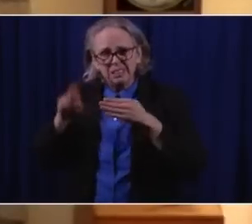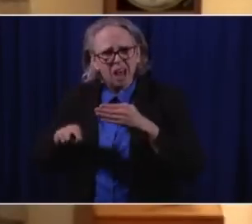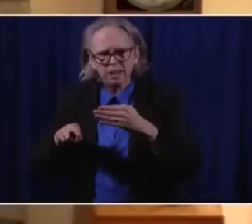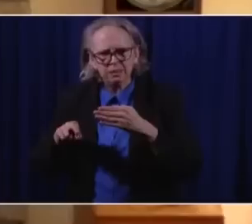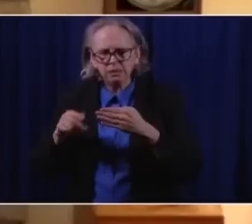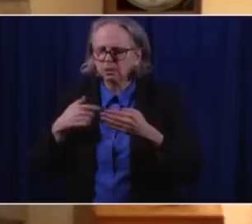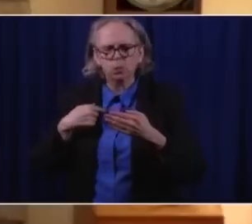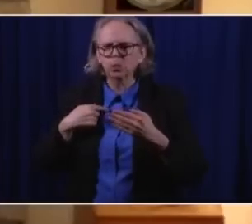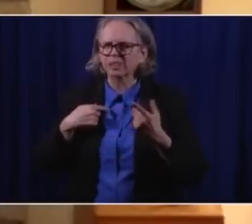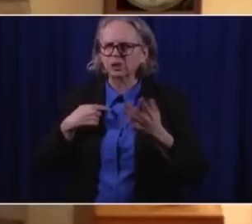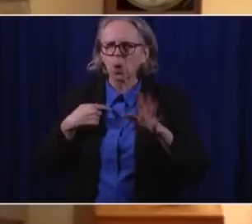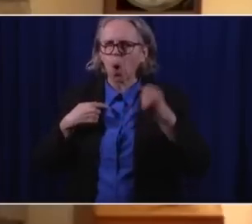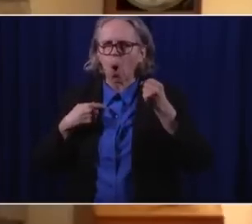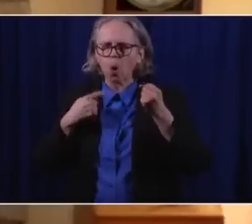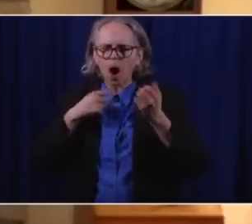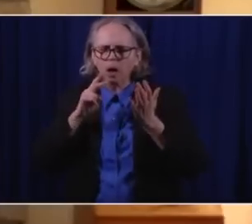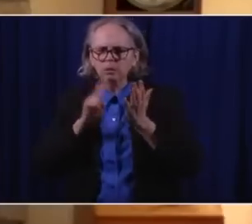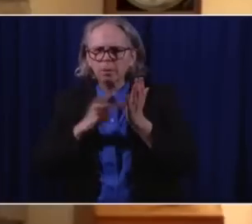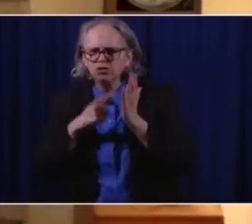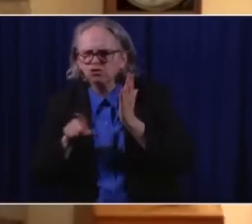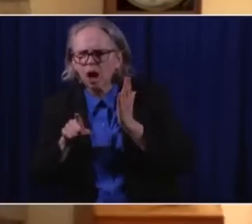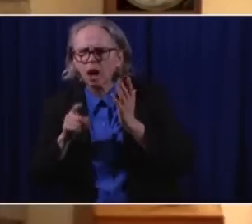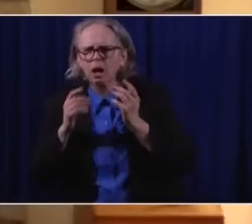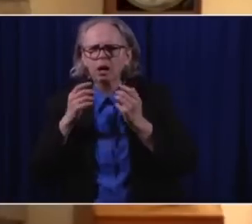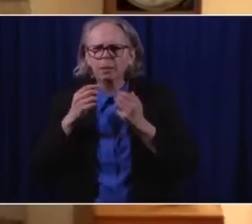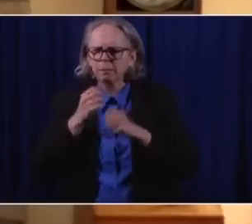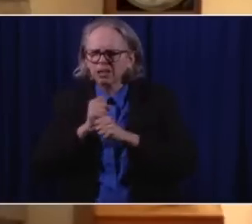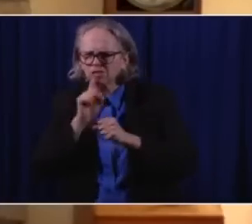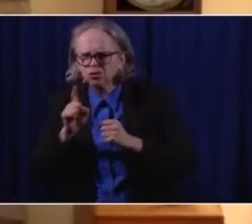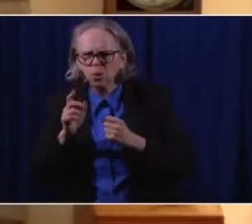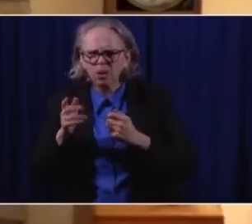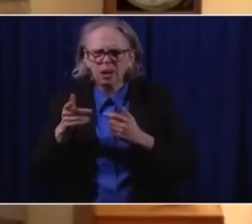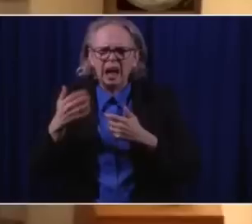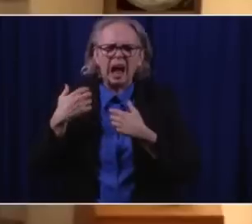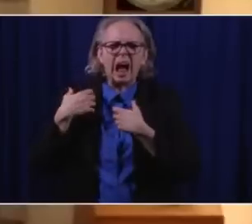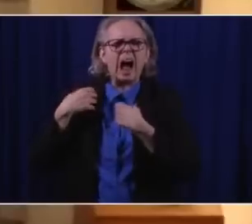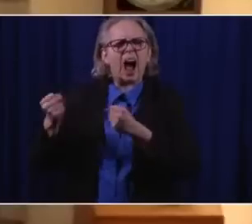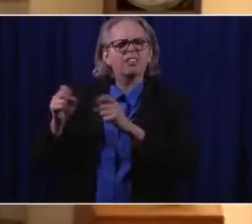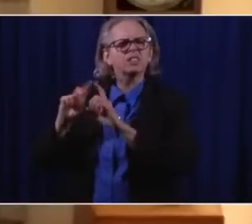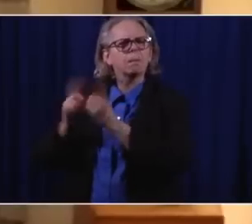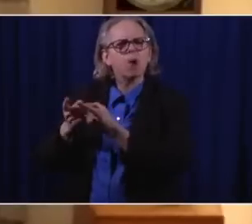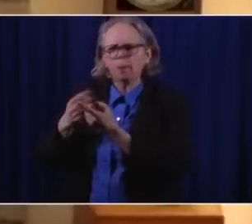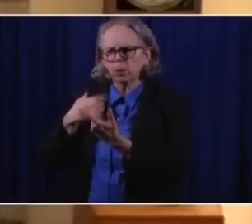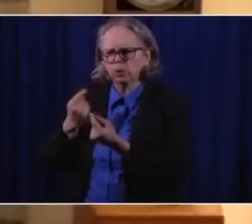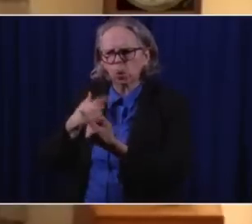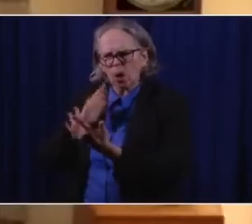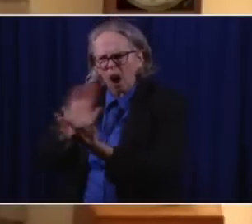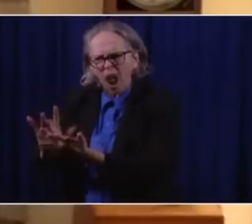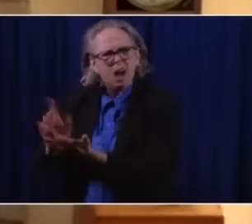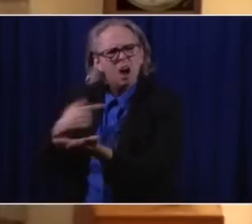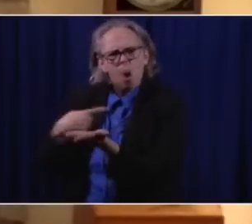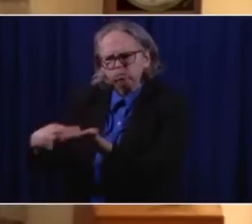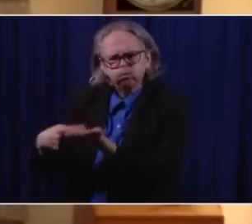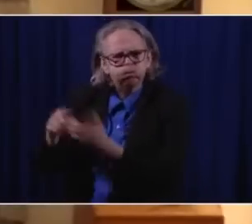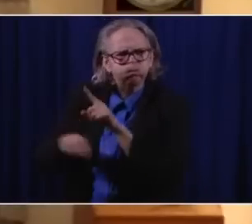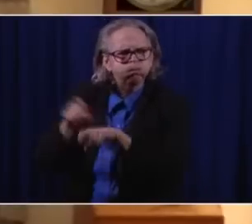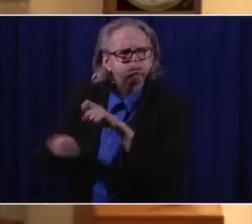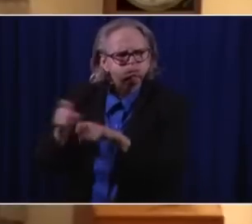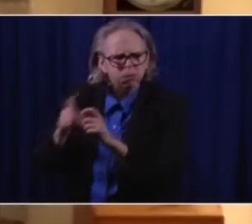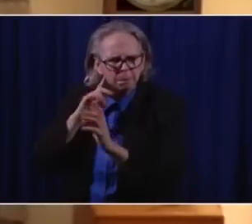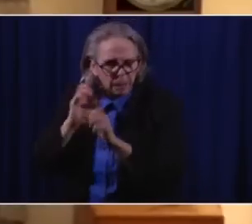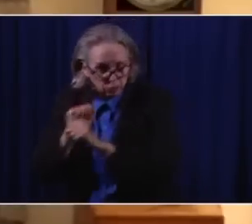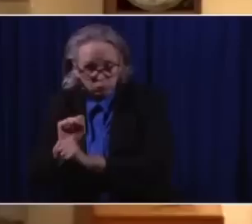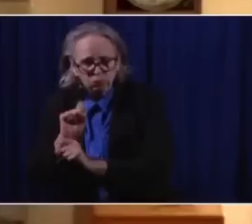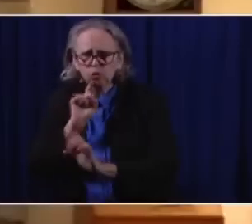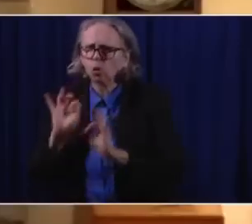department, finding out the facts that surround that particular test. And so we started to